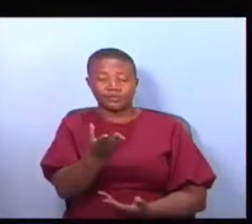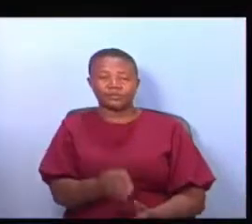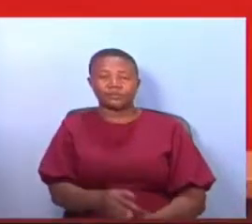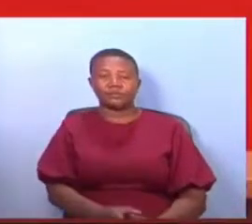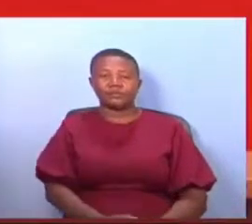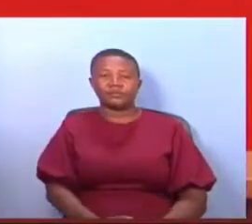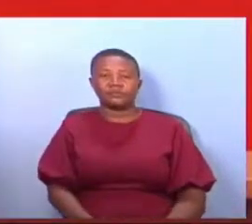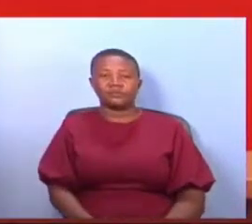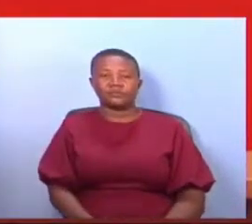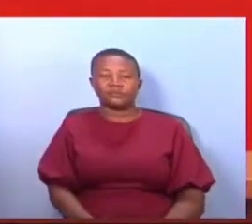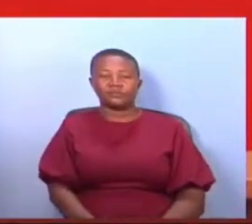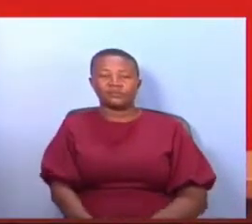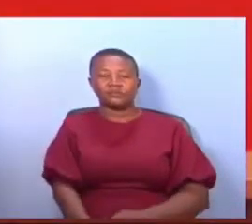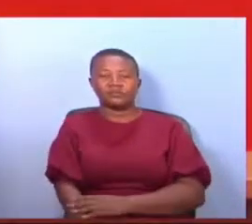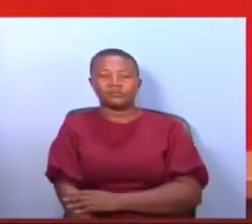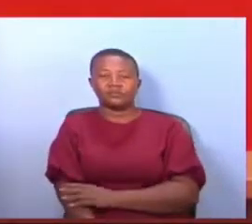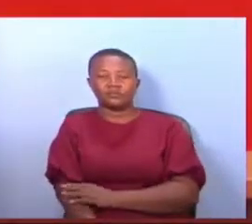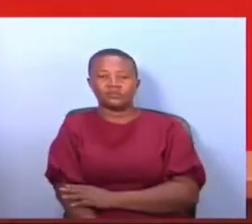Page 1, yes, please.